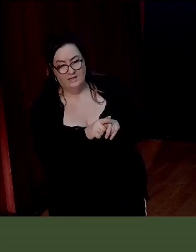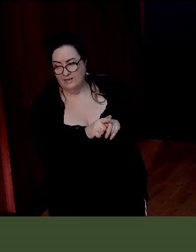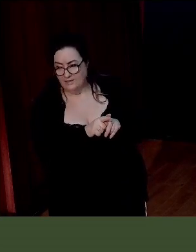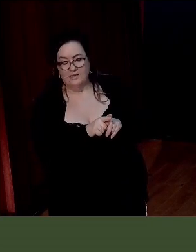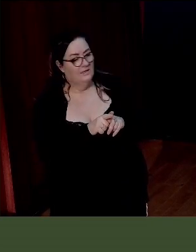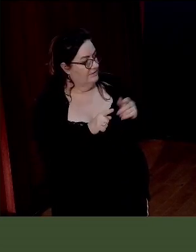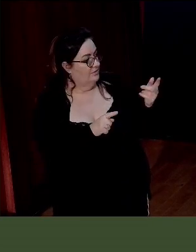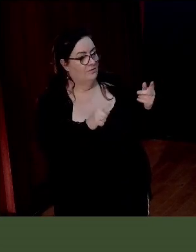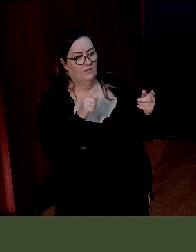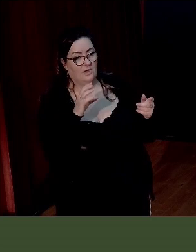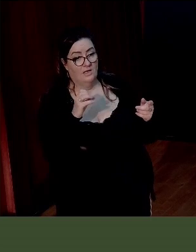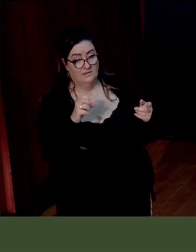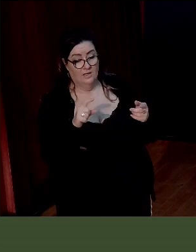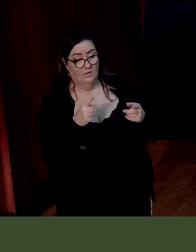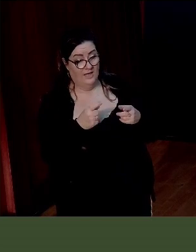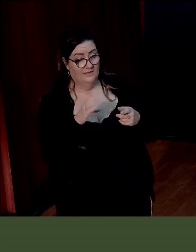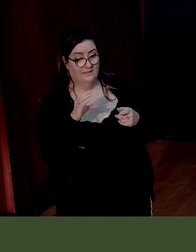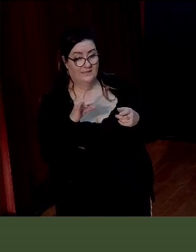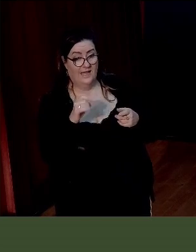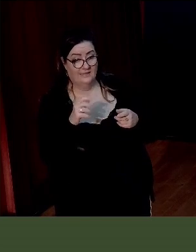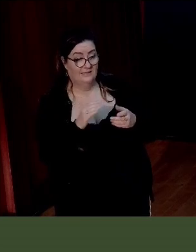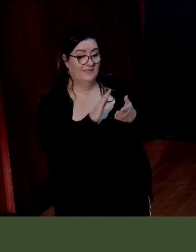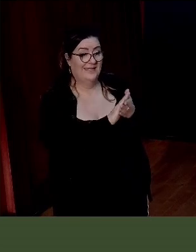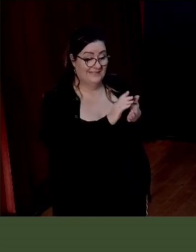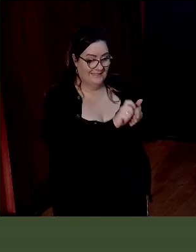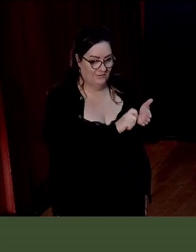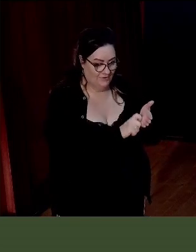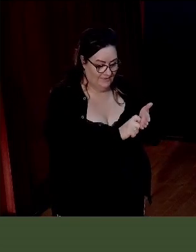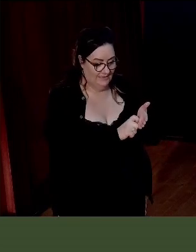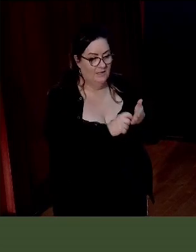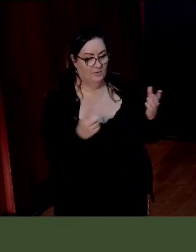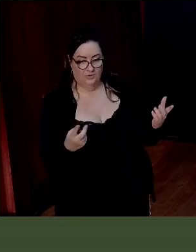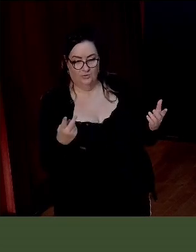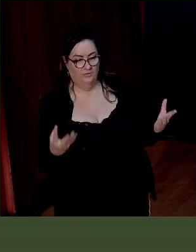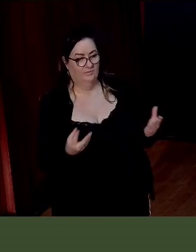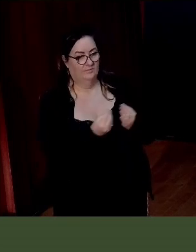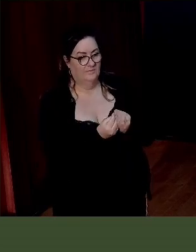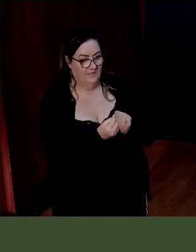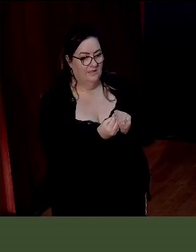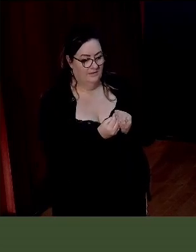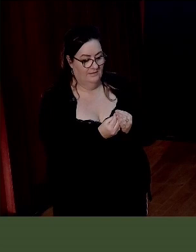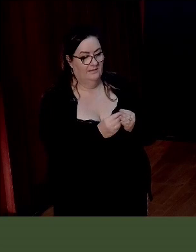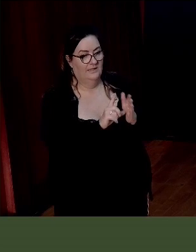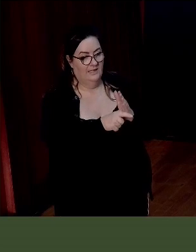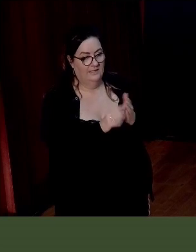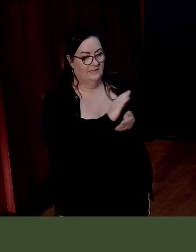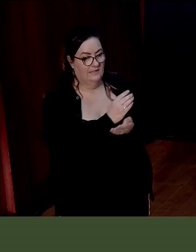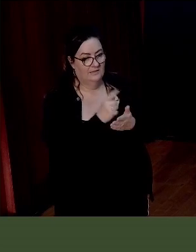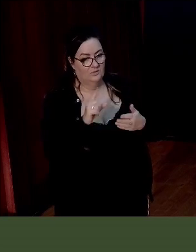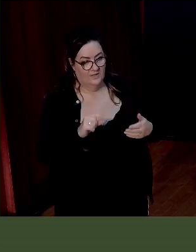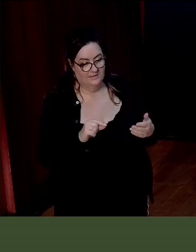Power and Costello had been pro-treaty and Kathleen Clark had been anti-treaty, but they combined together through the late 1920s and into